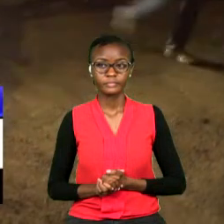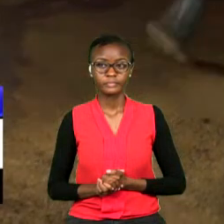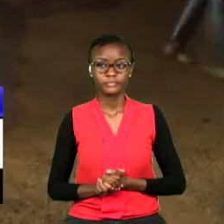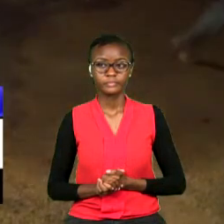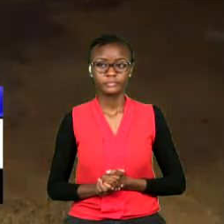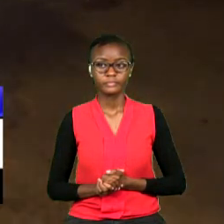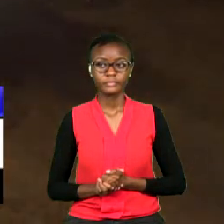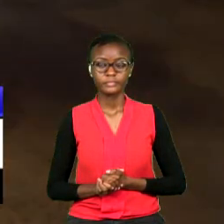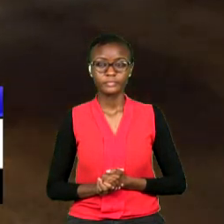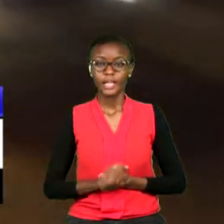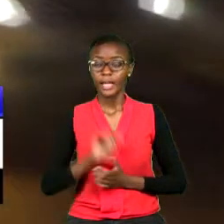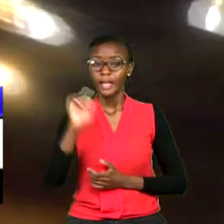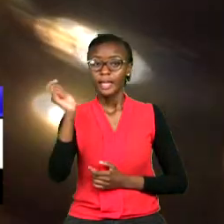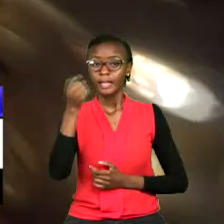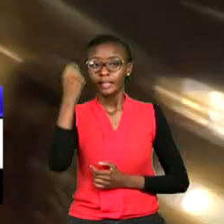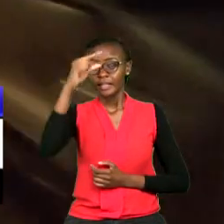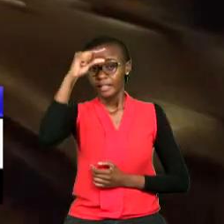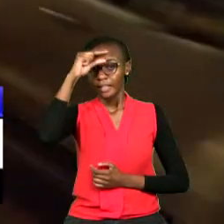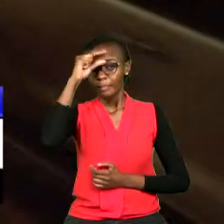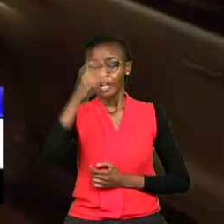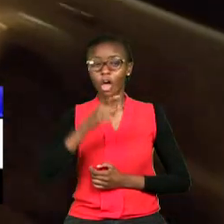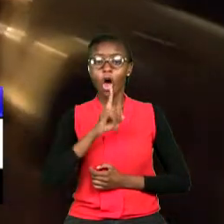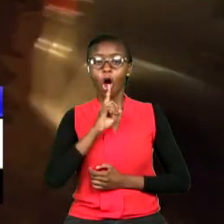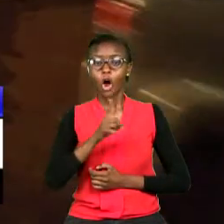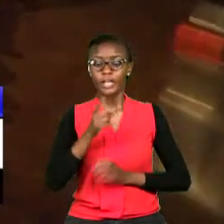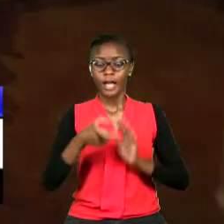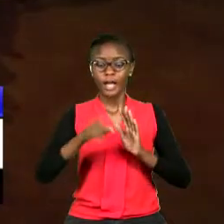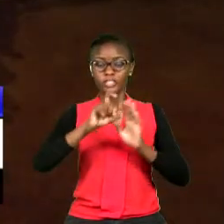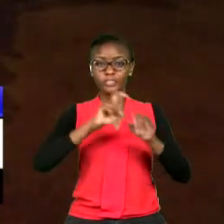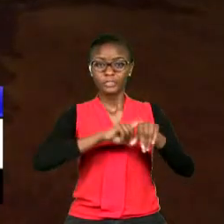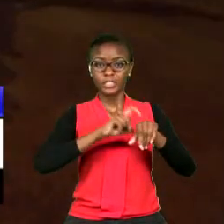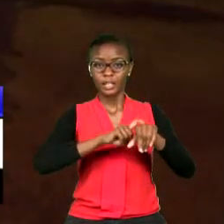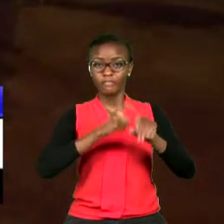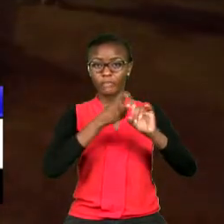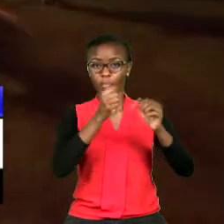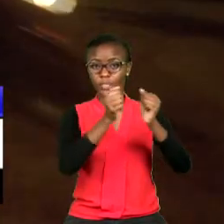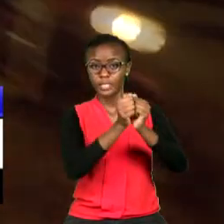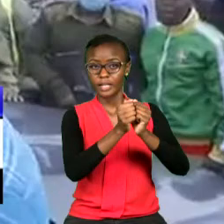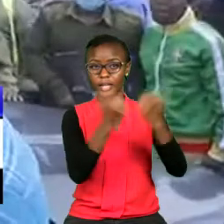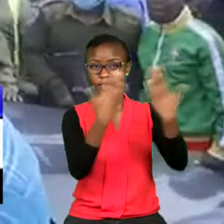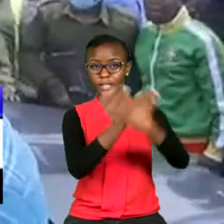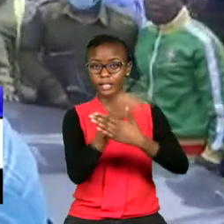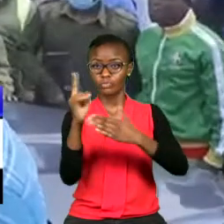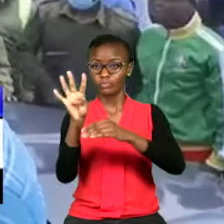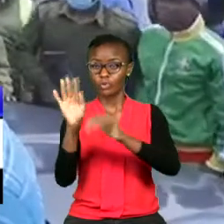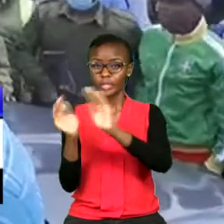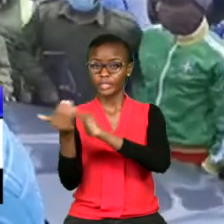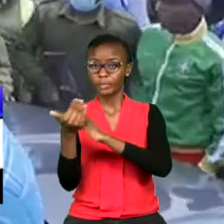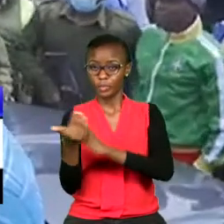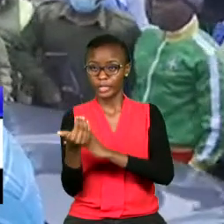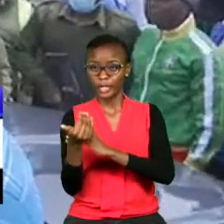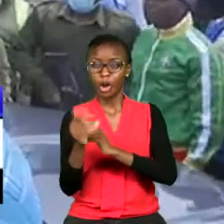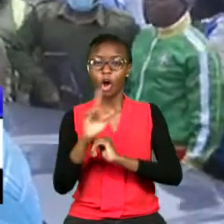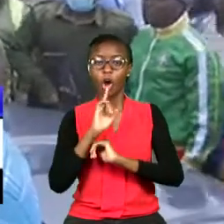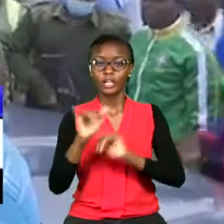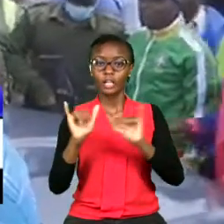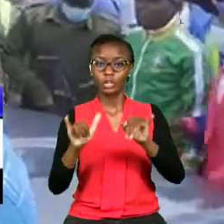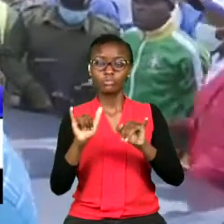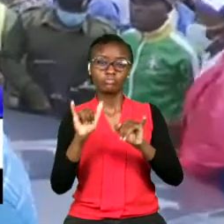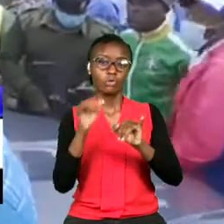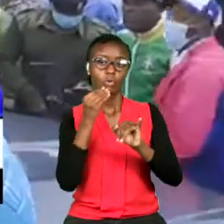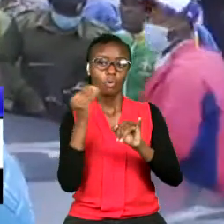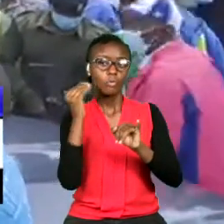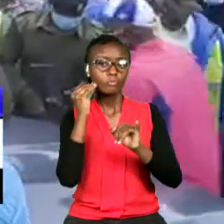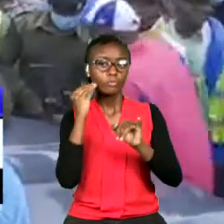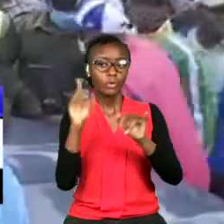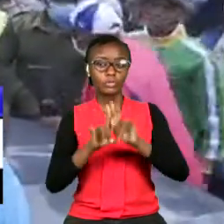The government has extended the nationwide 10 p.m. to 4 a.m. curfew for another 30 days, as well as ban on public gatherings till